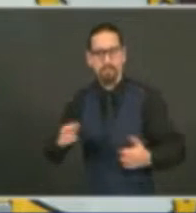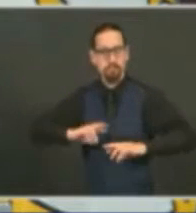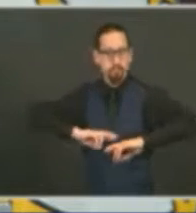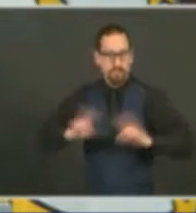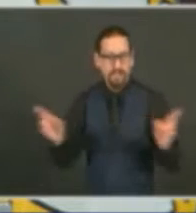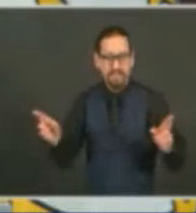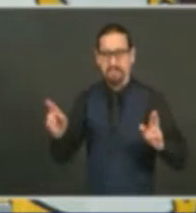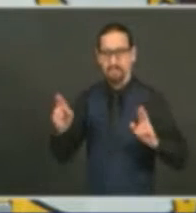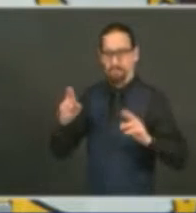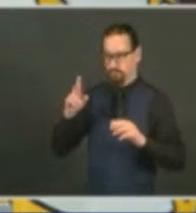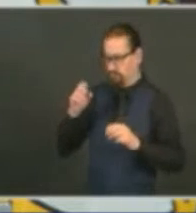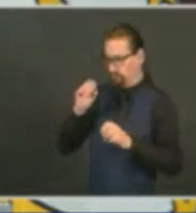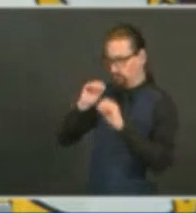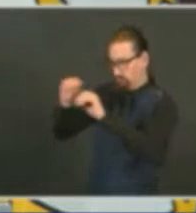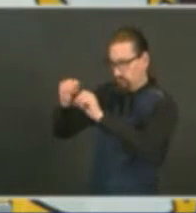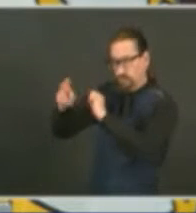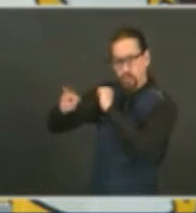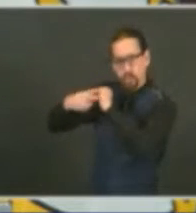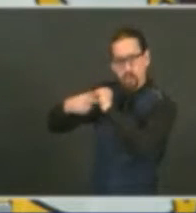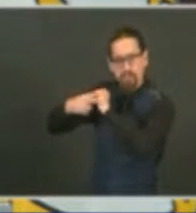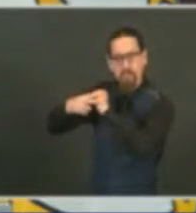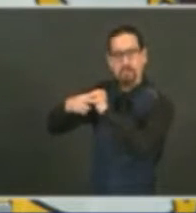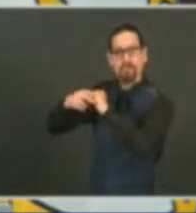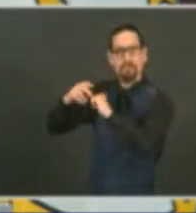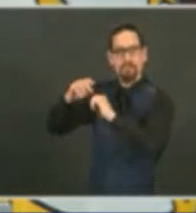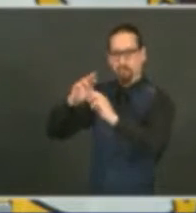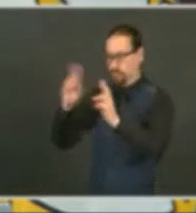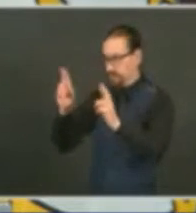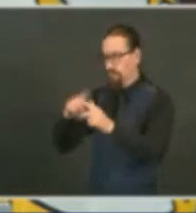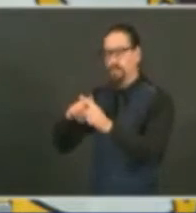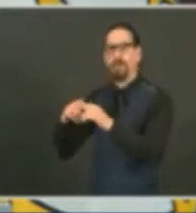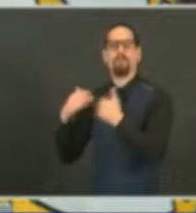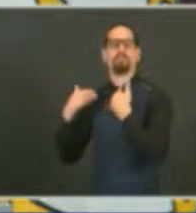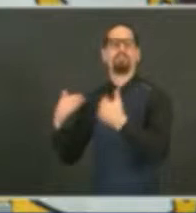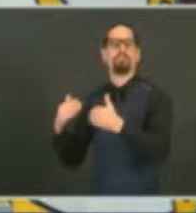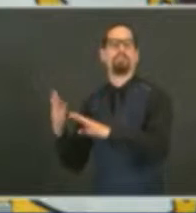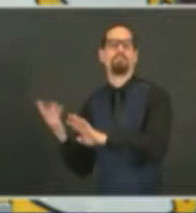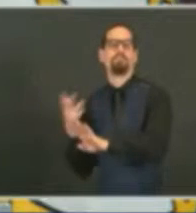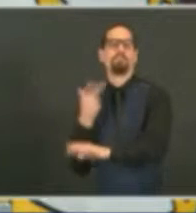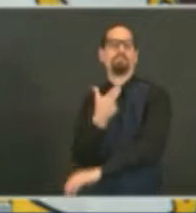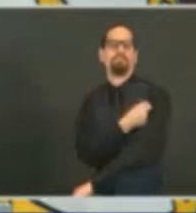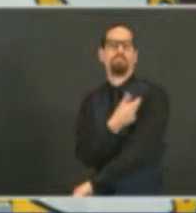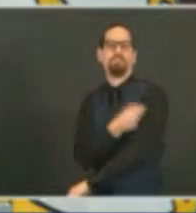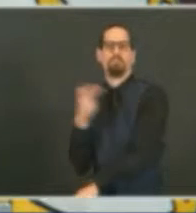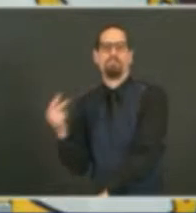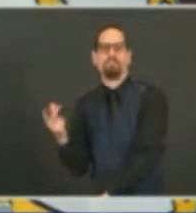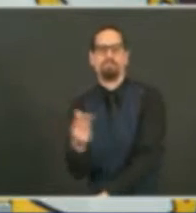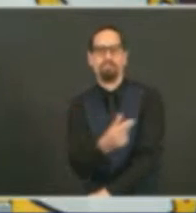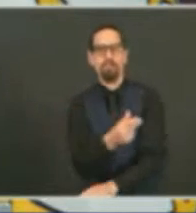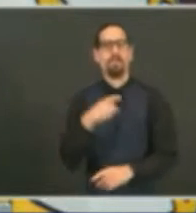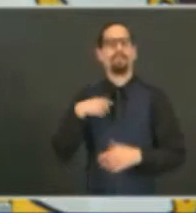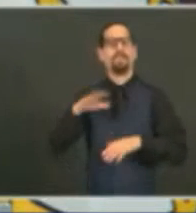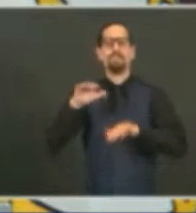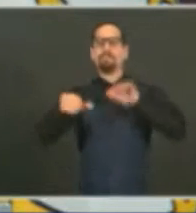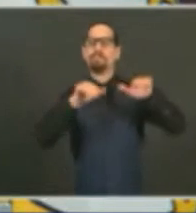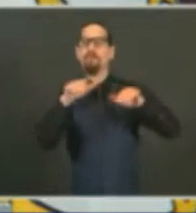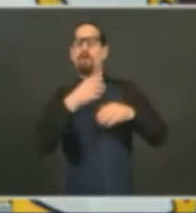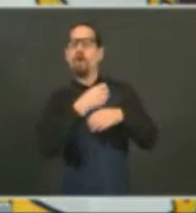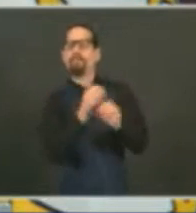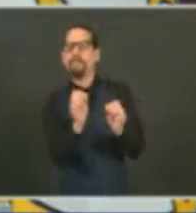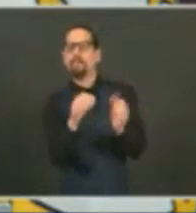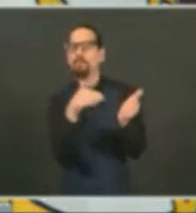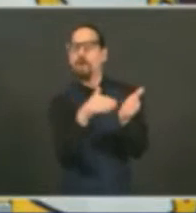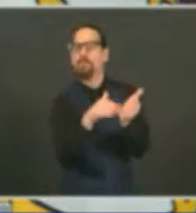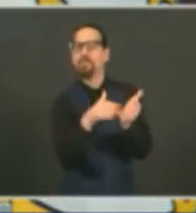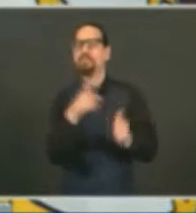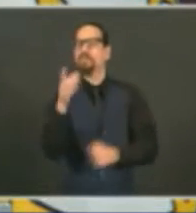the vaccine. We are already reaching out to doctors' offices, health clinics, pharmacies, and others to begin that